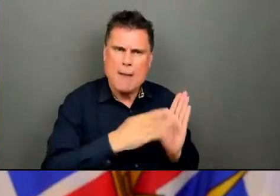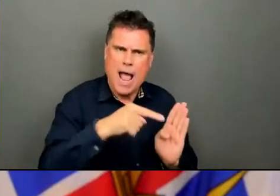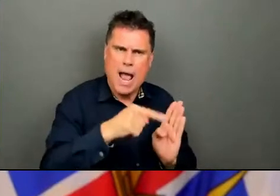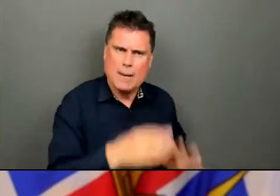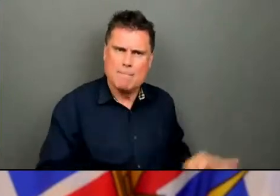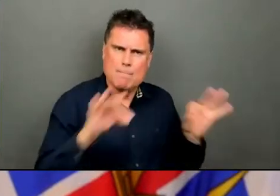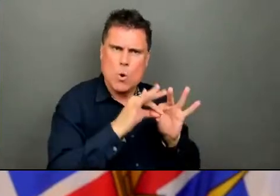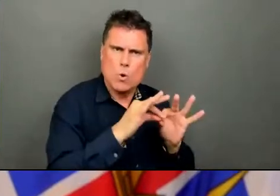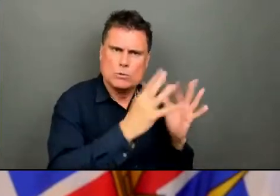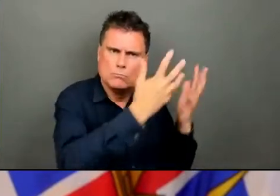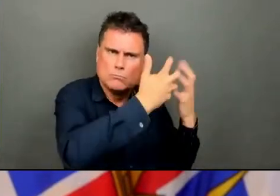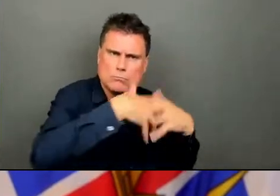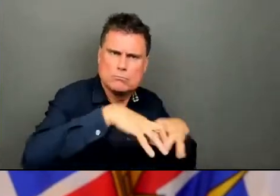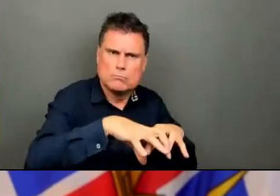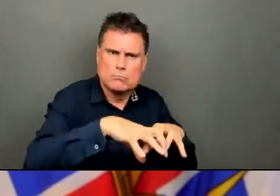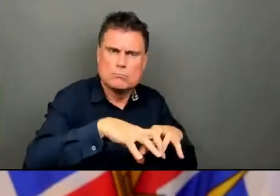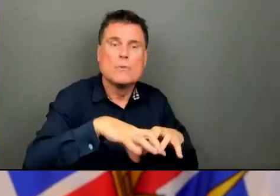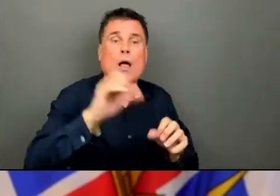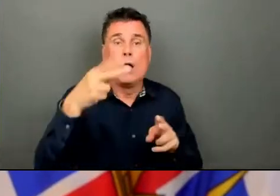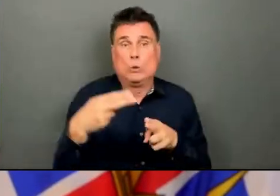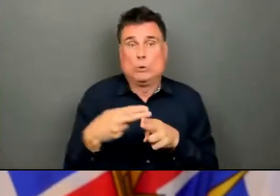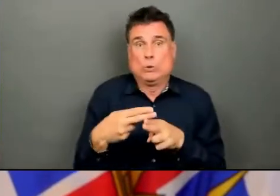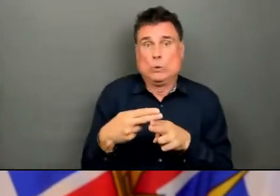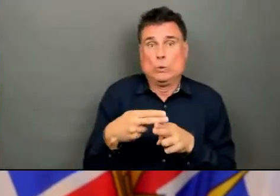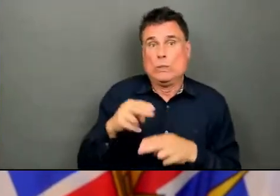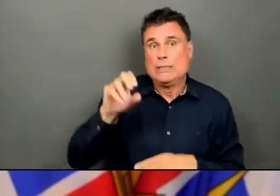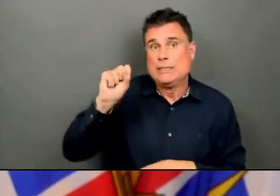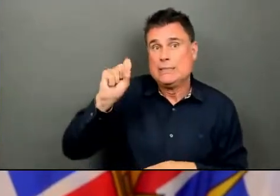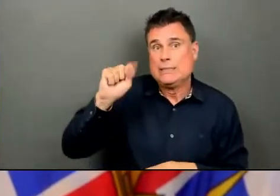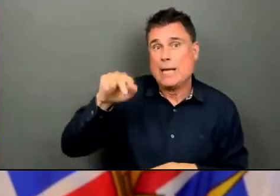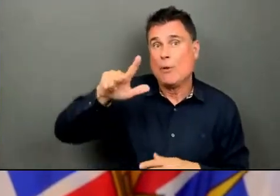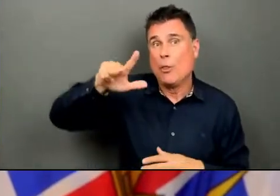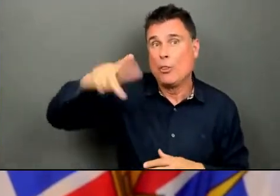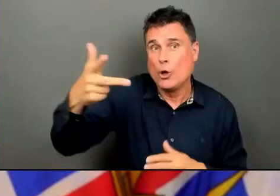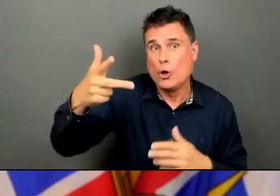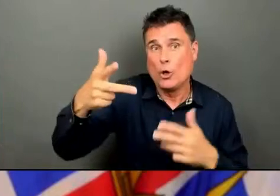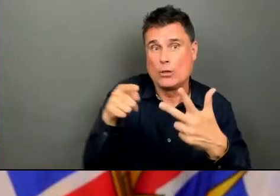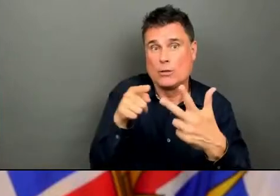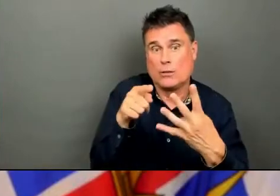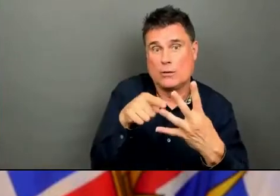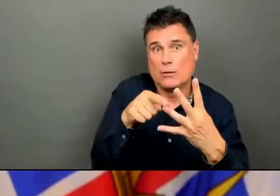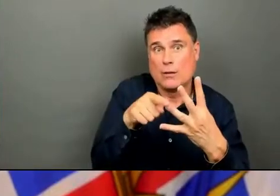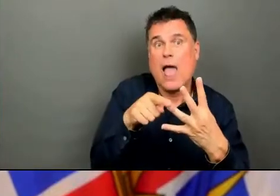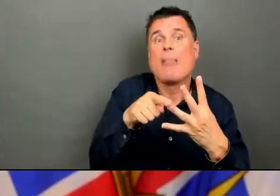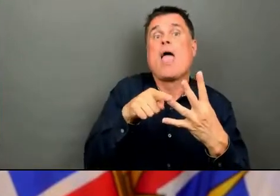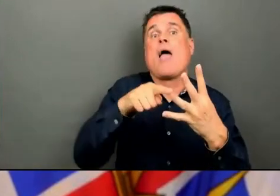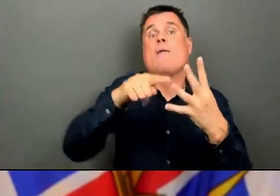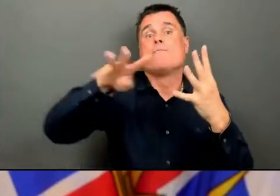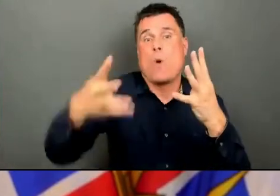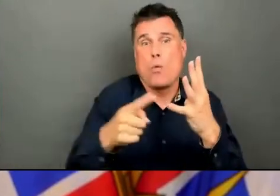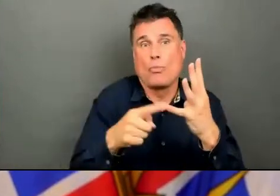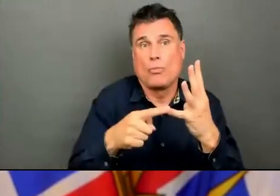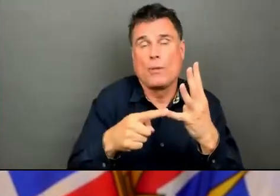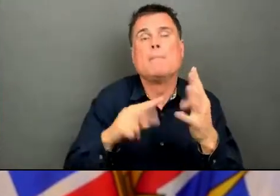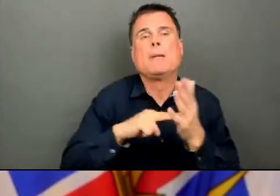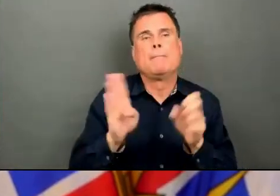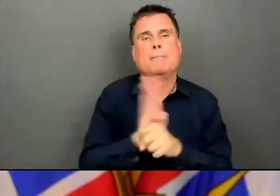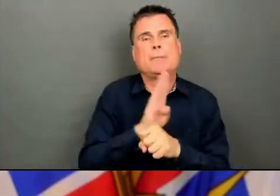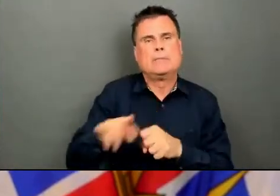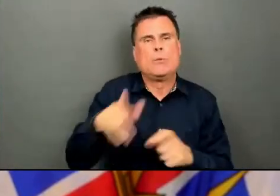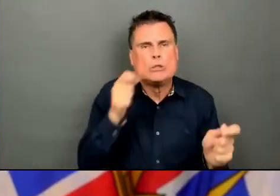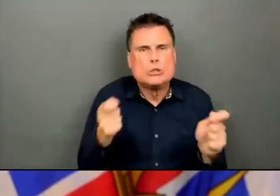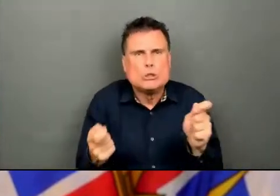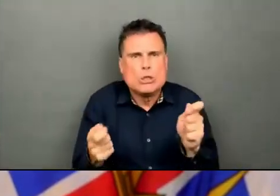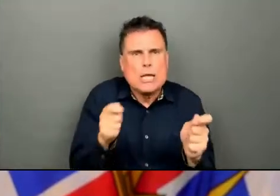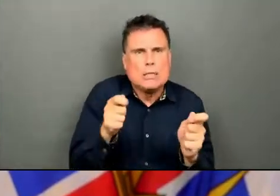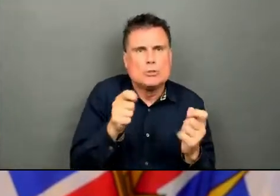step 3 and 4, businesses will be adapting these COVID-19 plans into a more general measures to keep